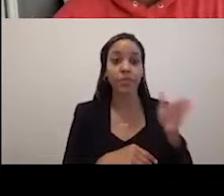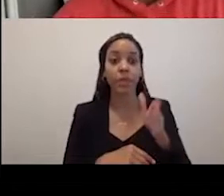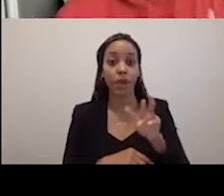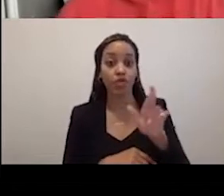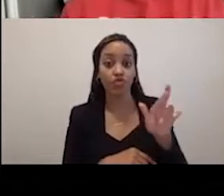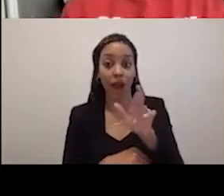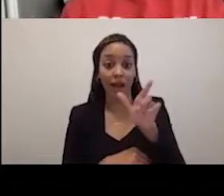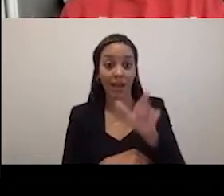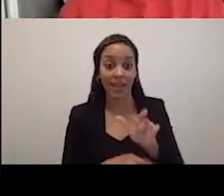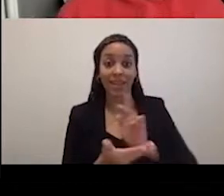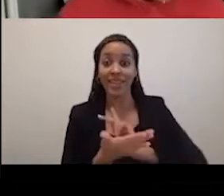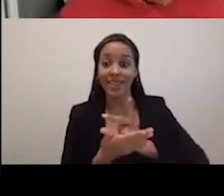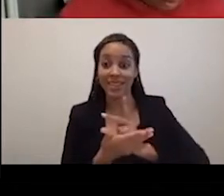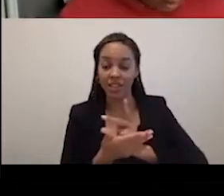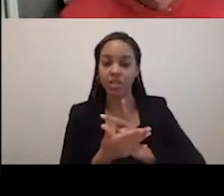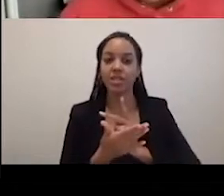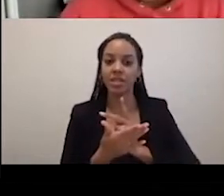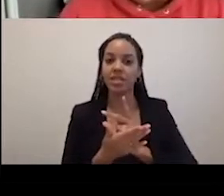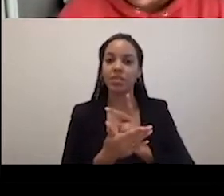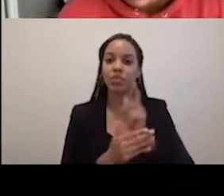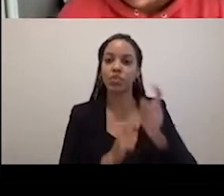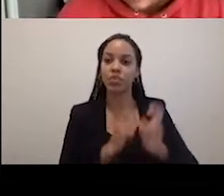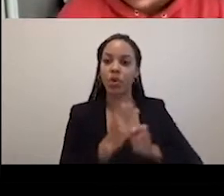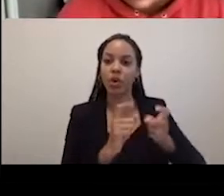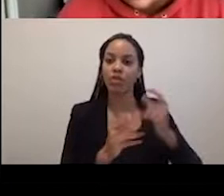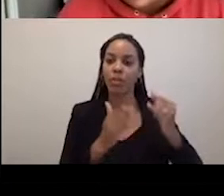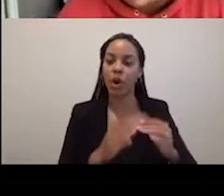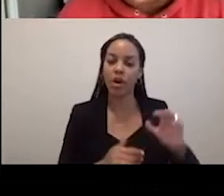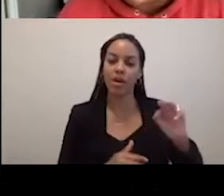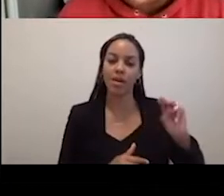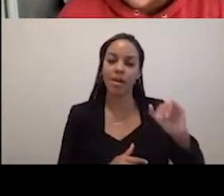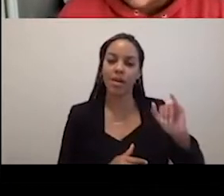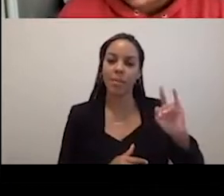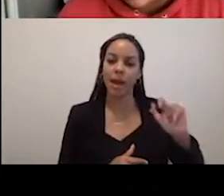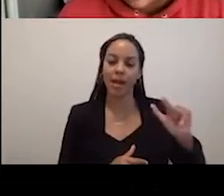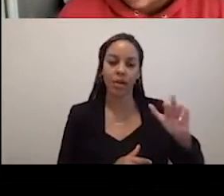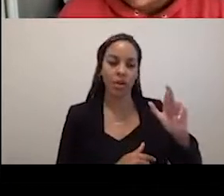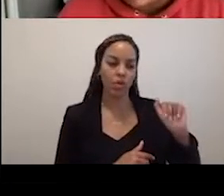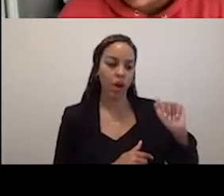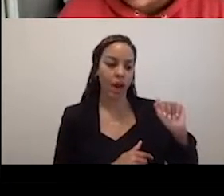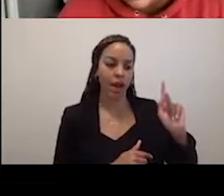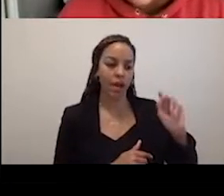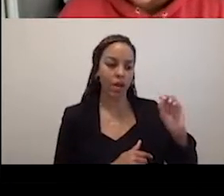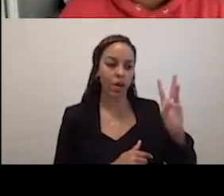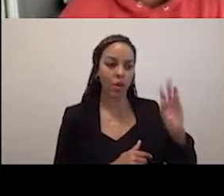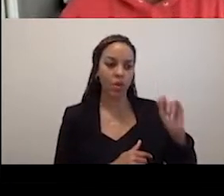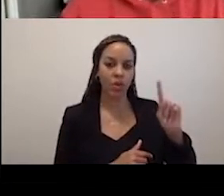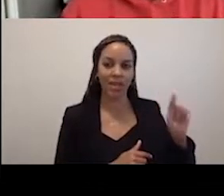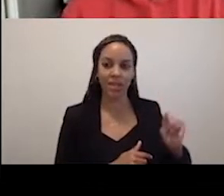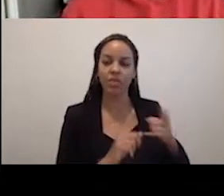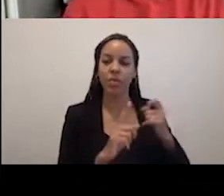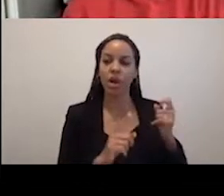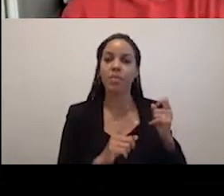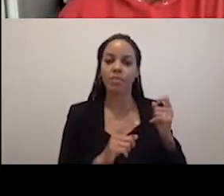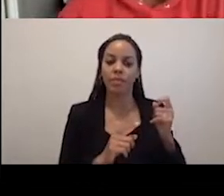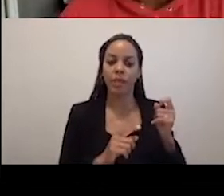space was donated by the artist Michael Rakowitz from the exhibition A Color Removed. The kitchen was a